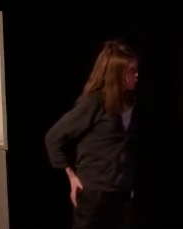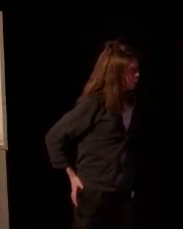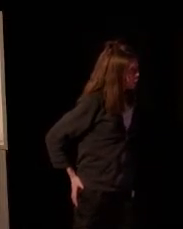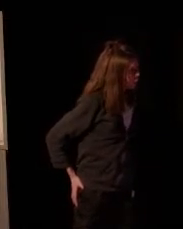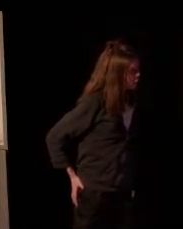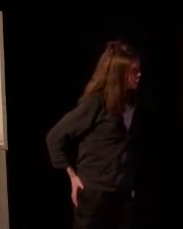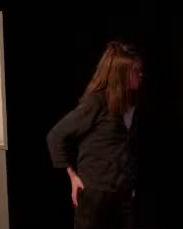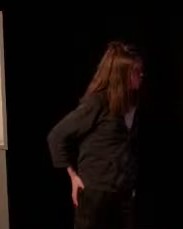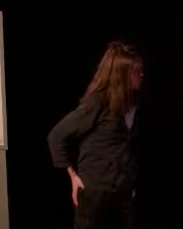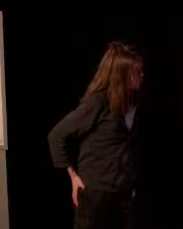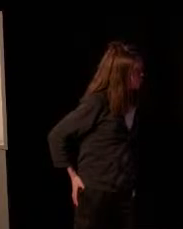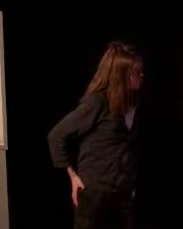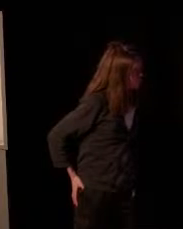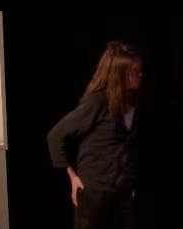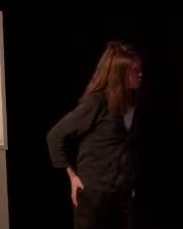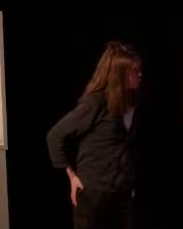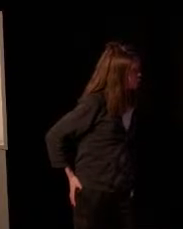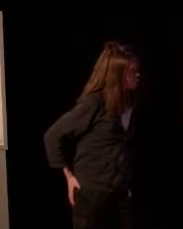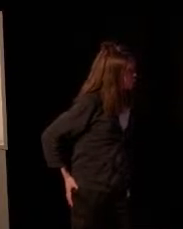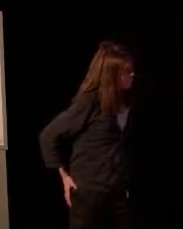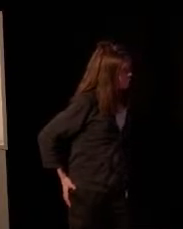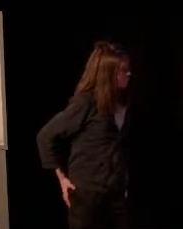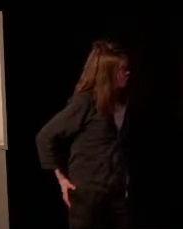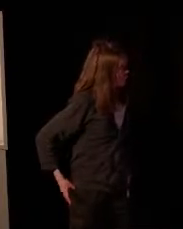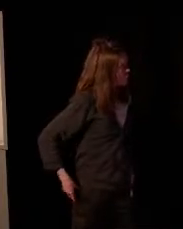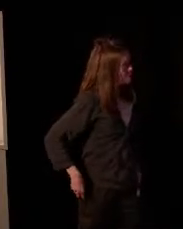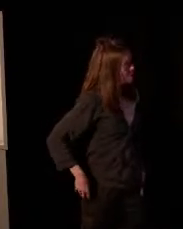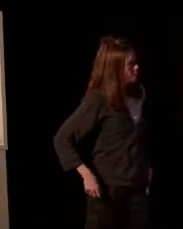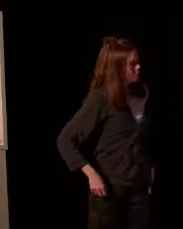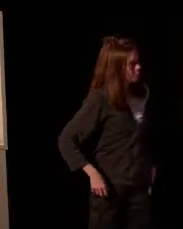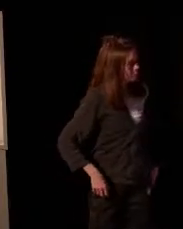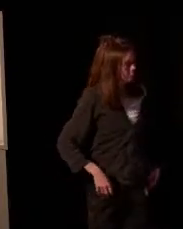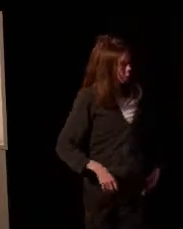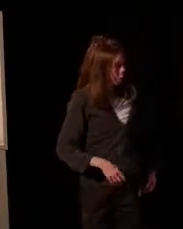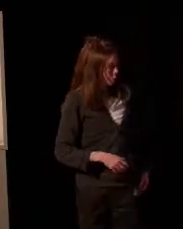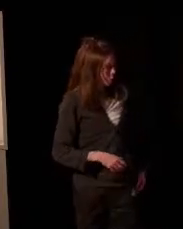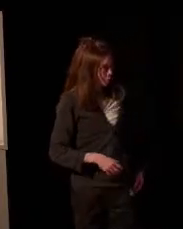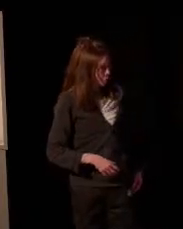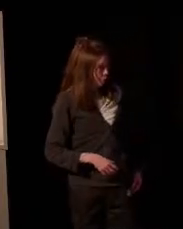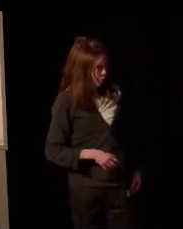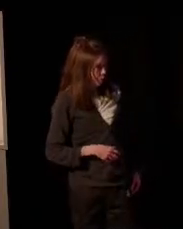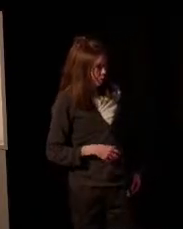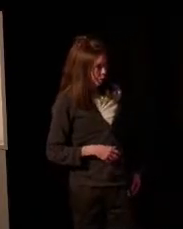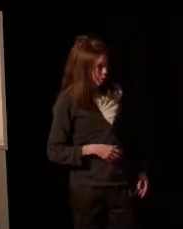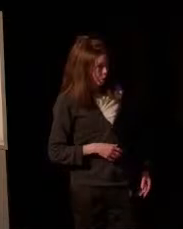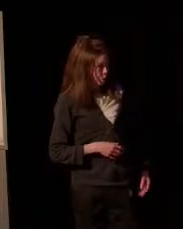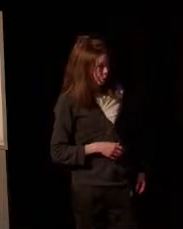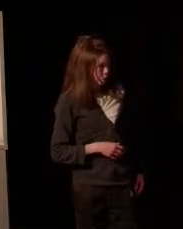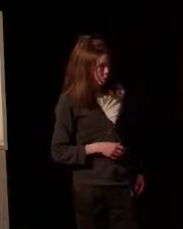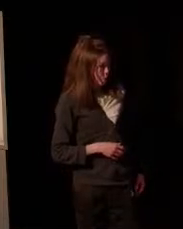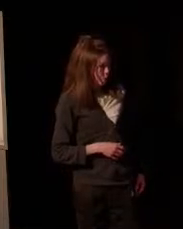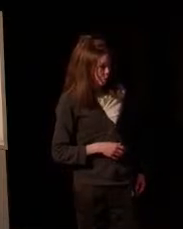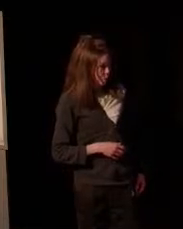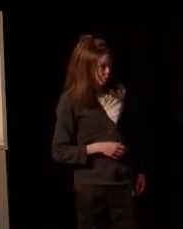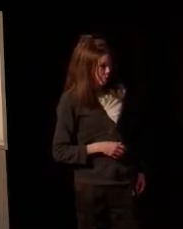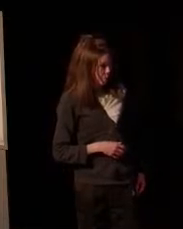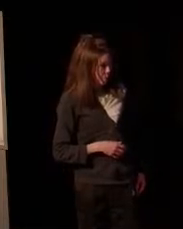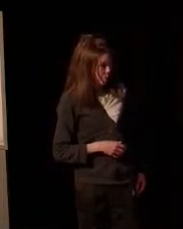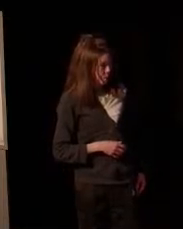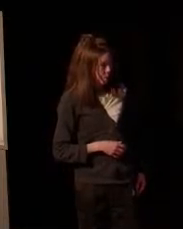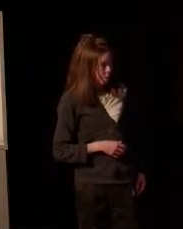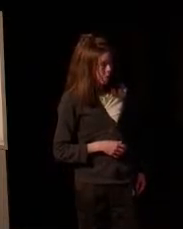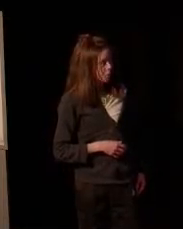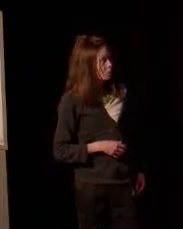contrary. Look, Antigonus, look, watch her closely. And if you are inclined to say she is a goodly